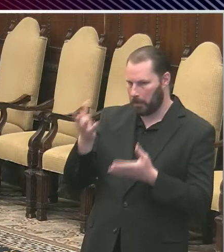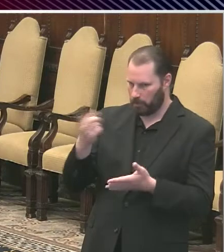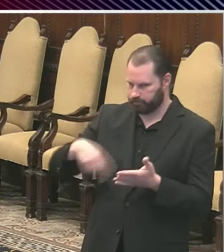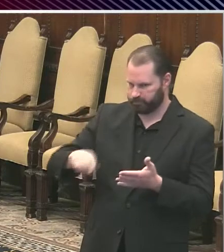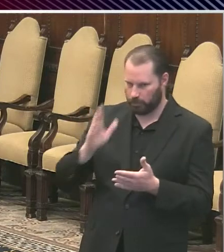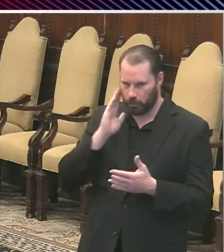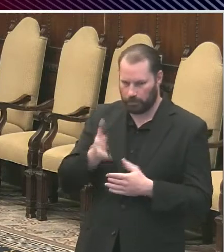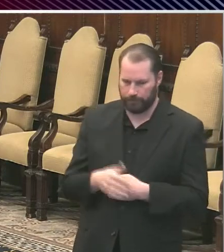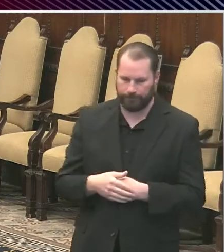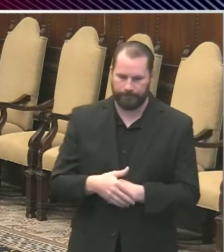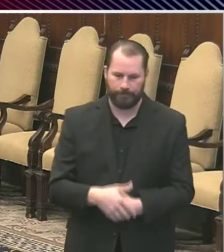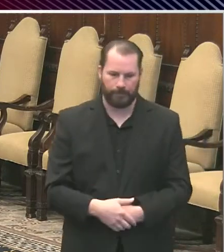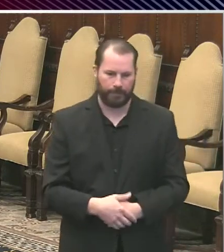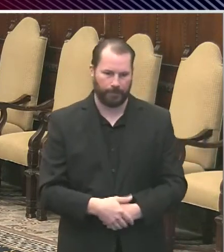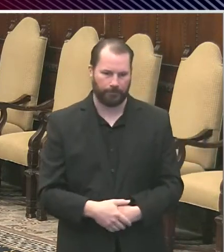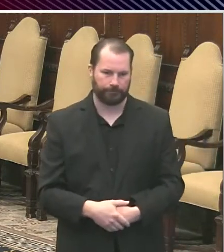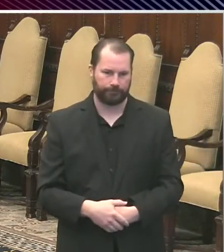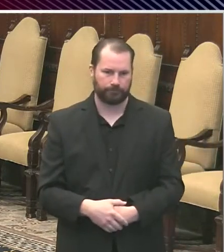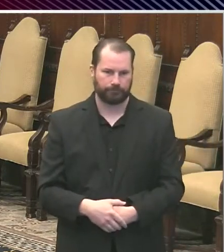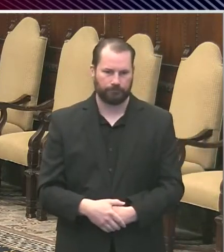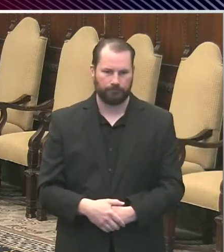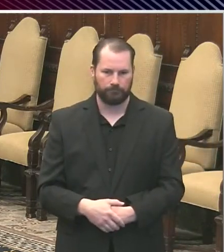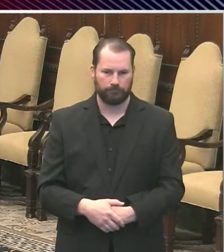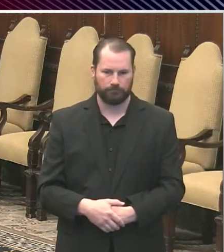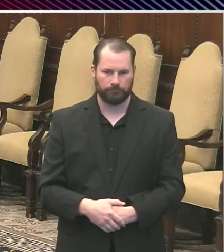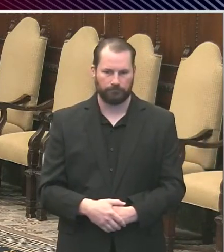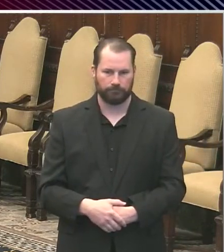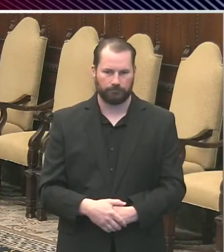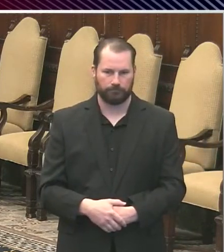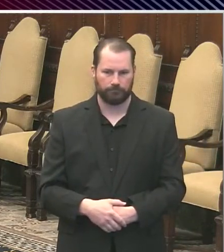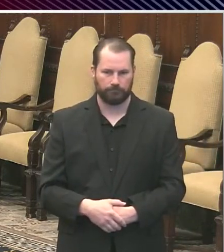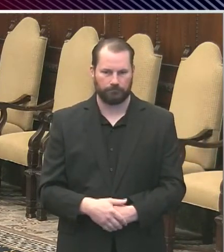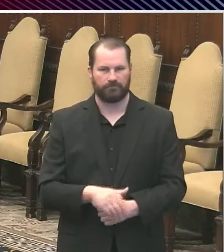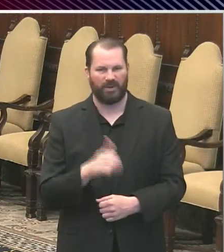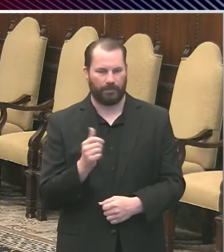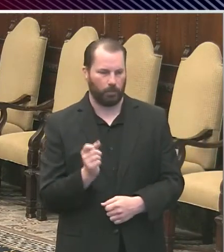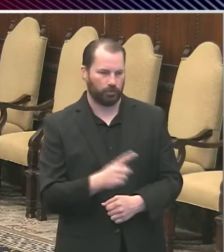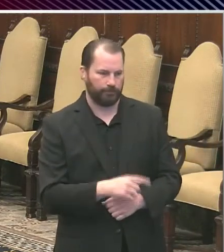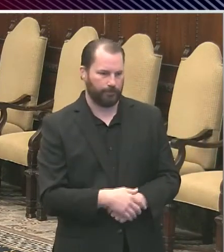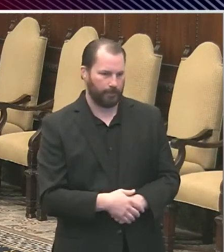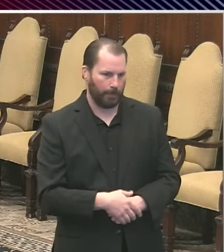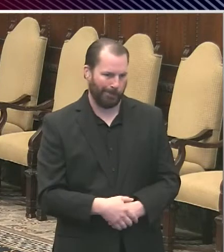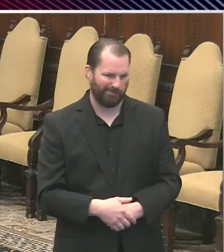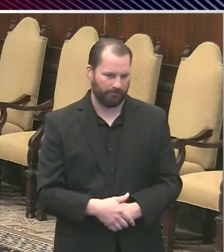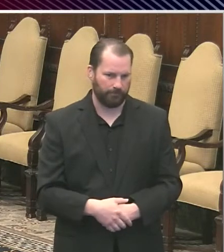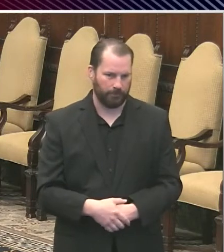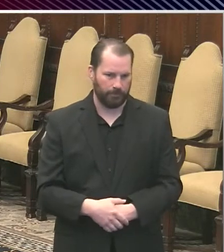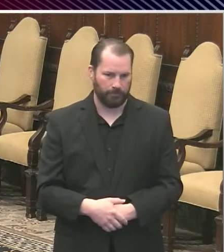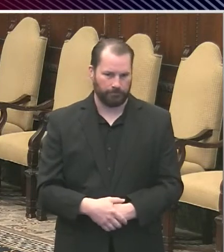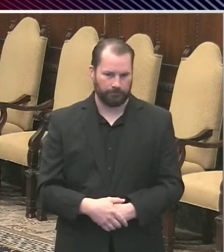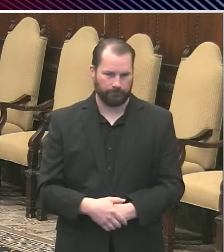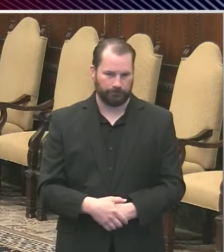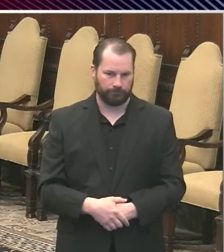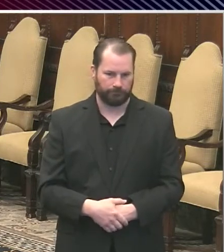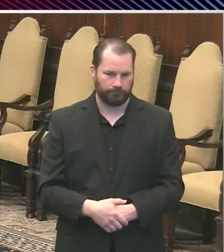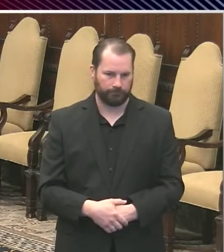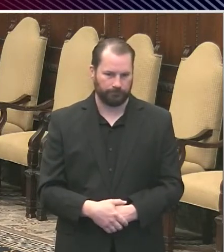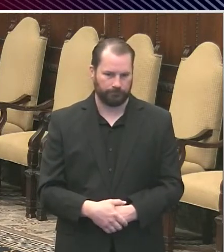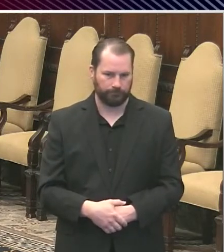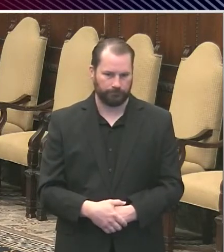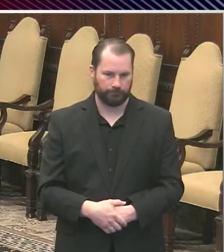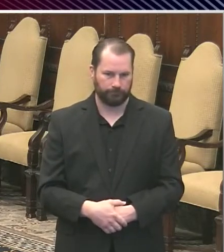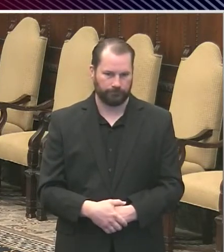próxima semana. Y esta pregunta es para el alcalde, si tiene alguna actualización sobre los servicios